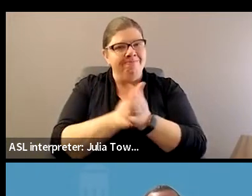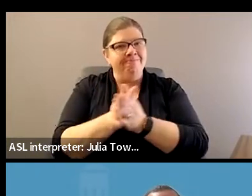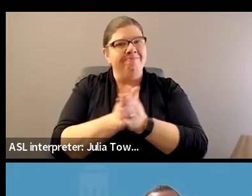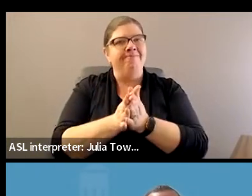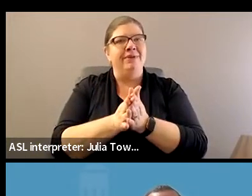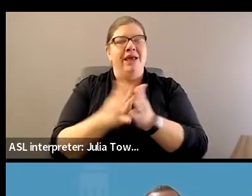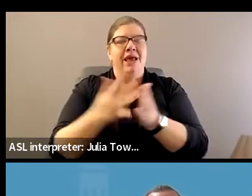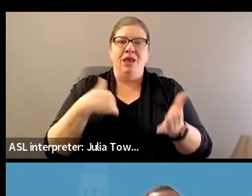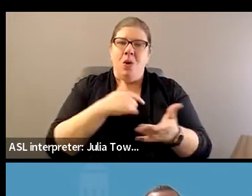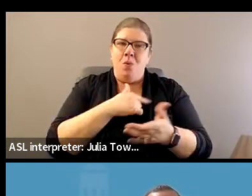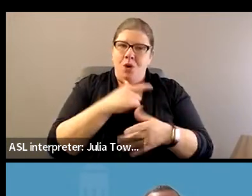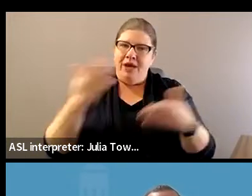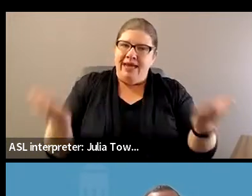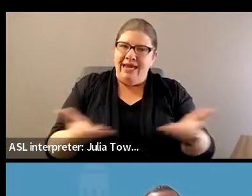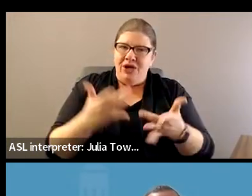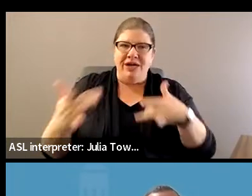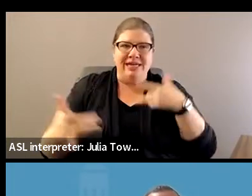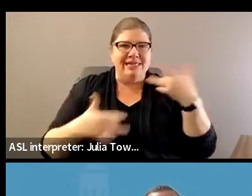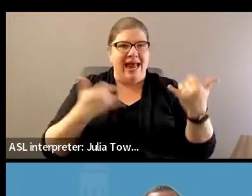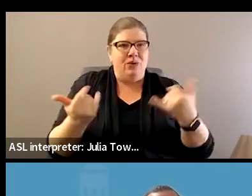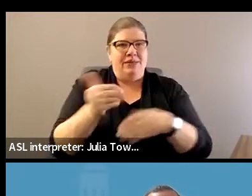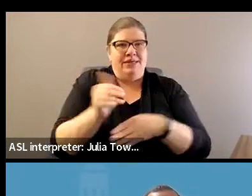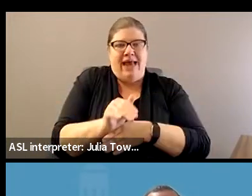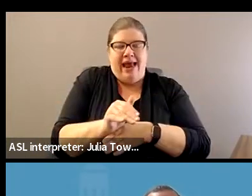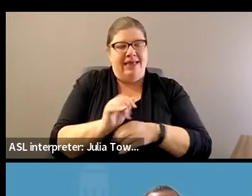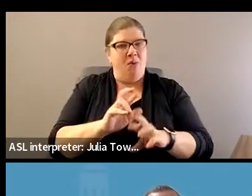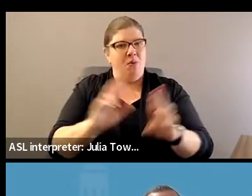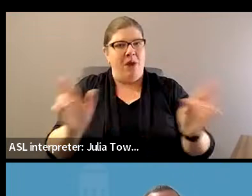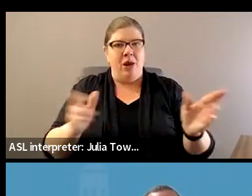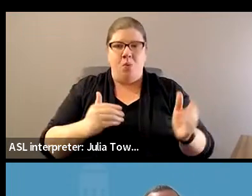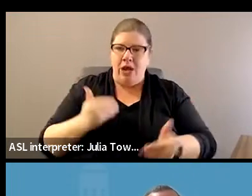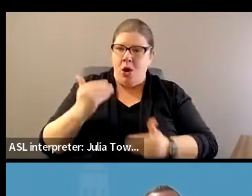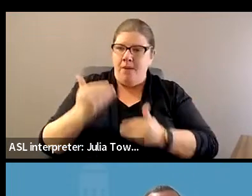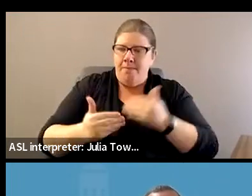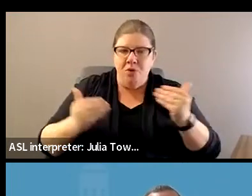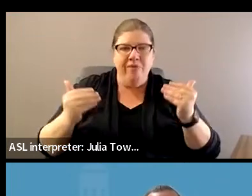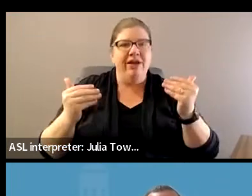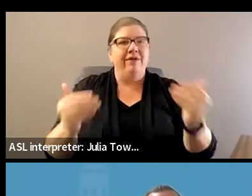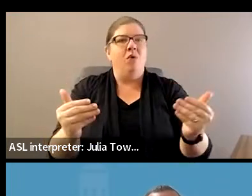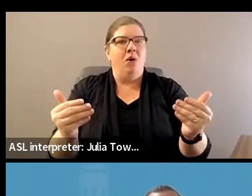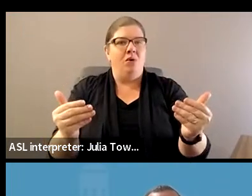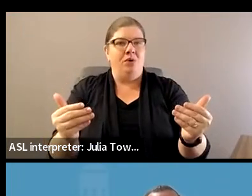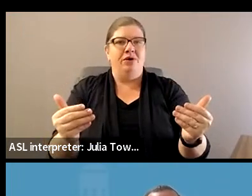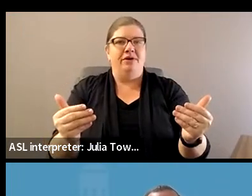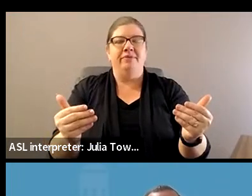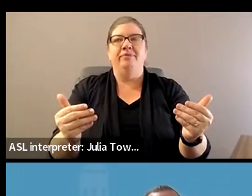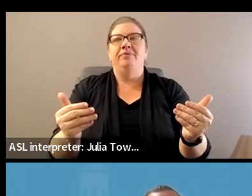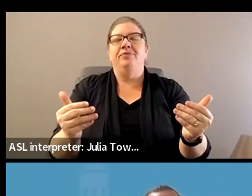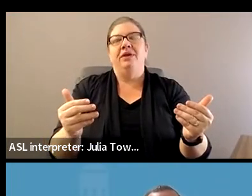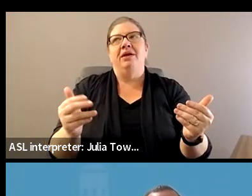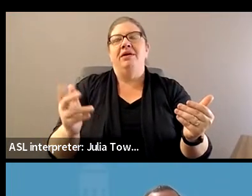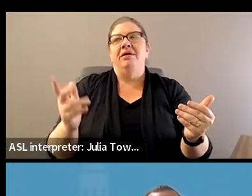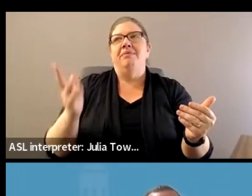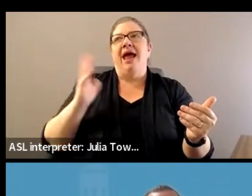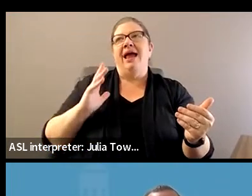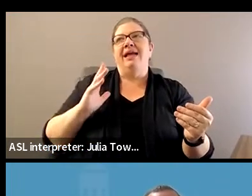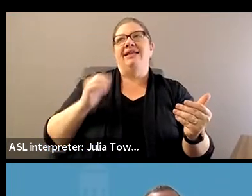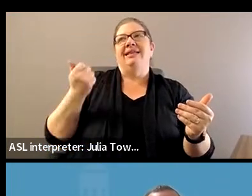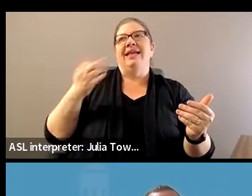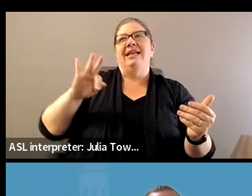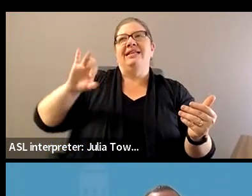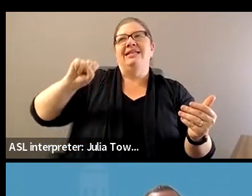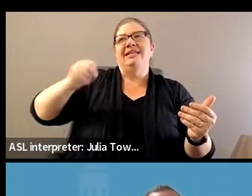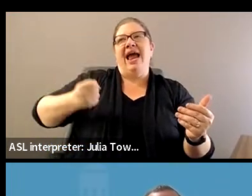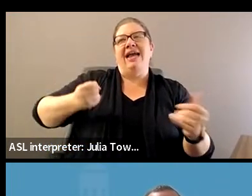we're in this place tonight, that we're moving forward. Back in the, I think, late 90s,